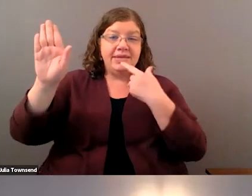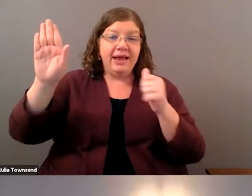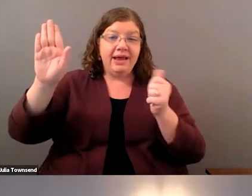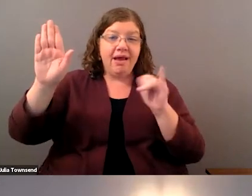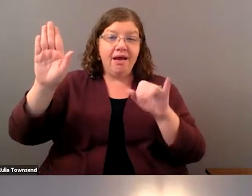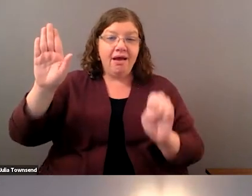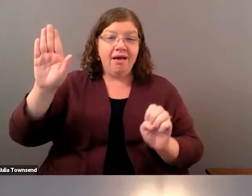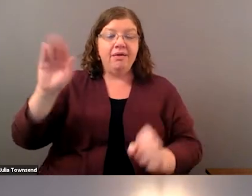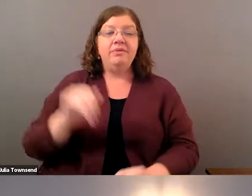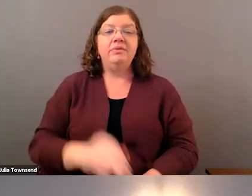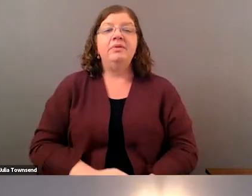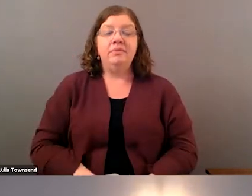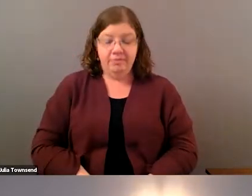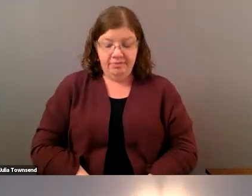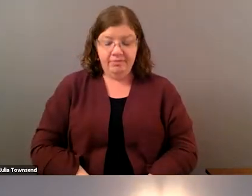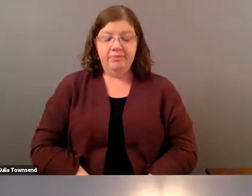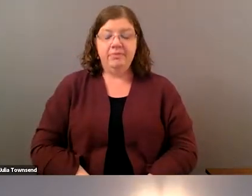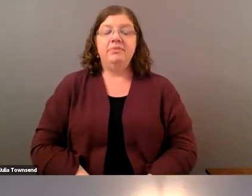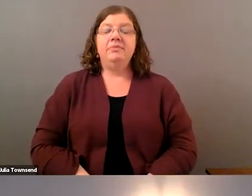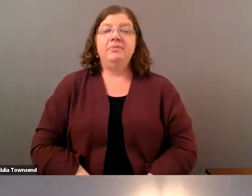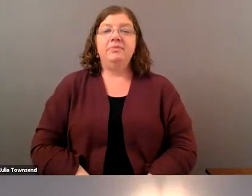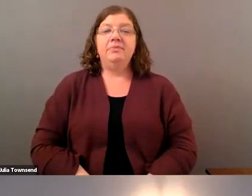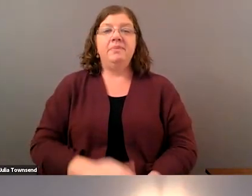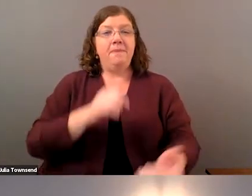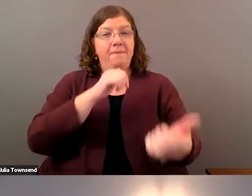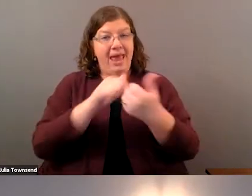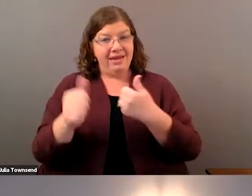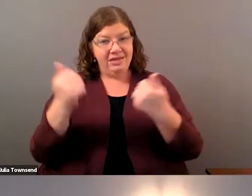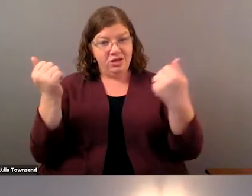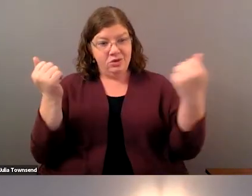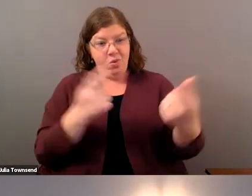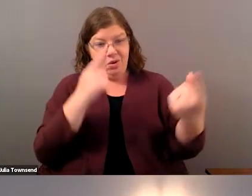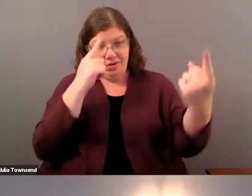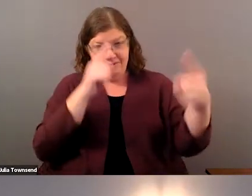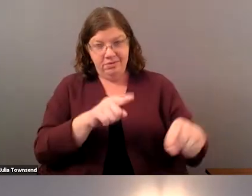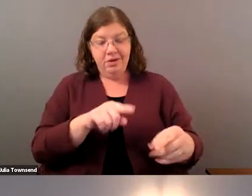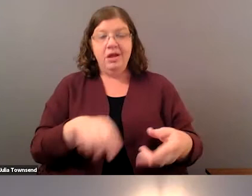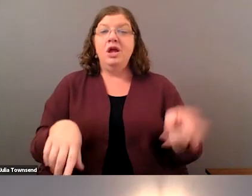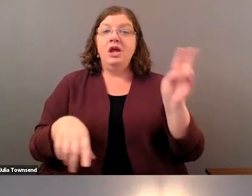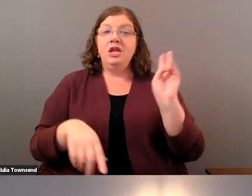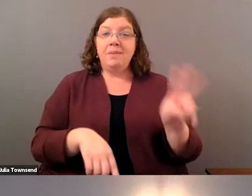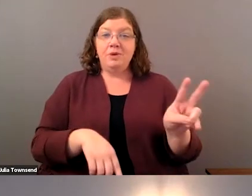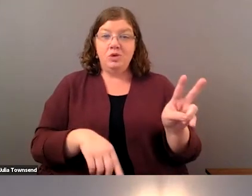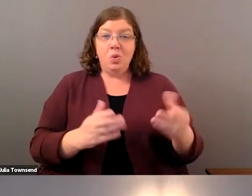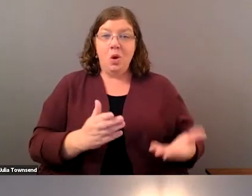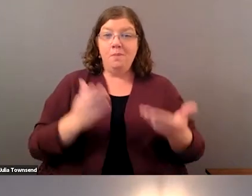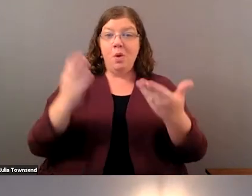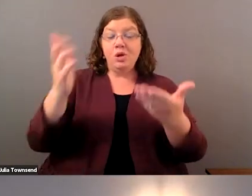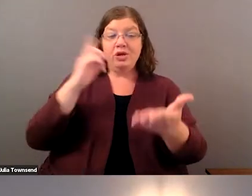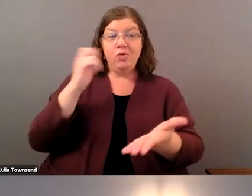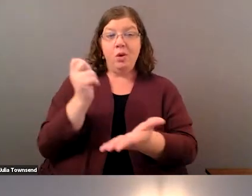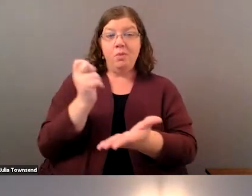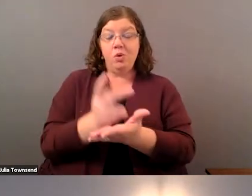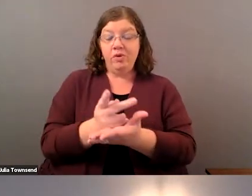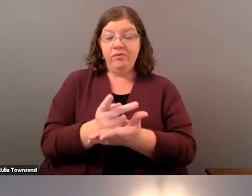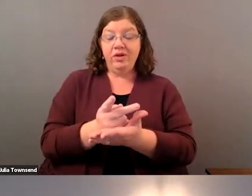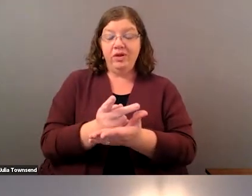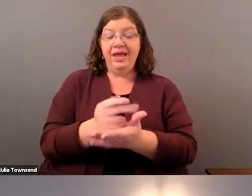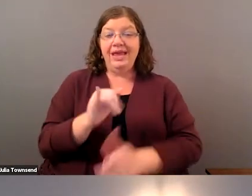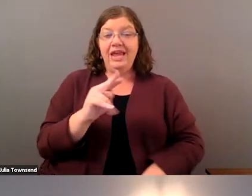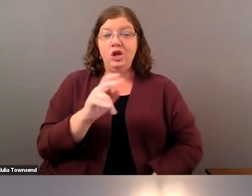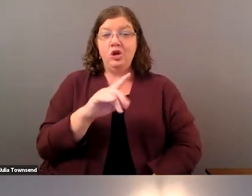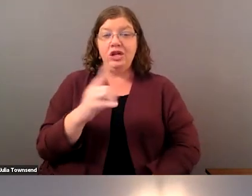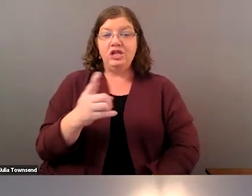saying aye. Aye. Passes unanimously. Number 2, may I ask for a motion for approval of the interdistrict